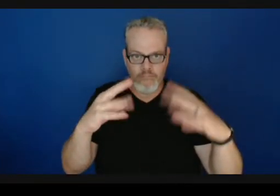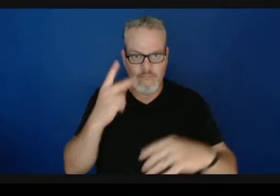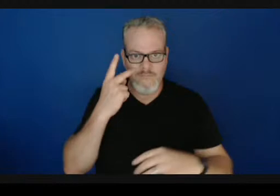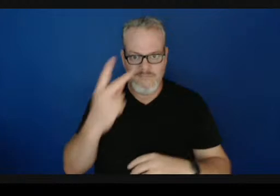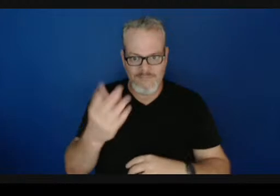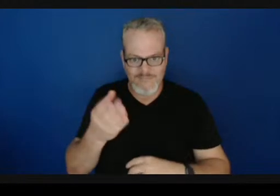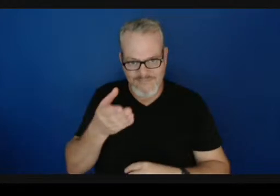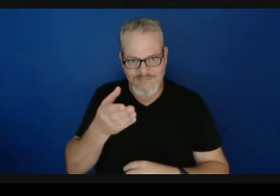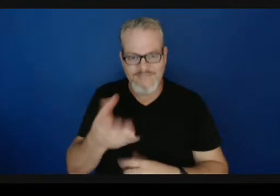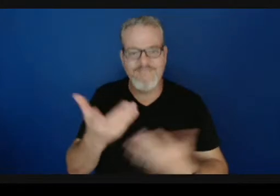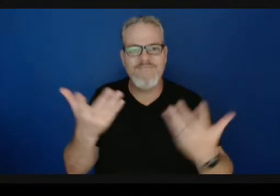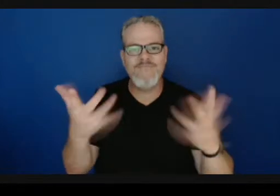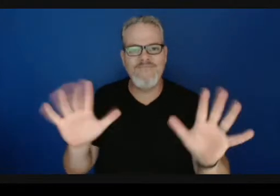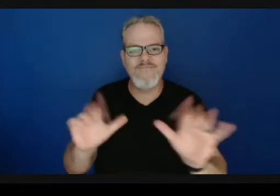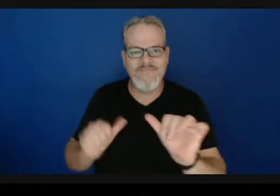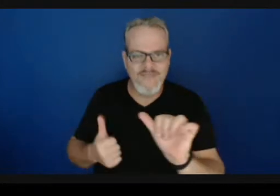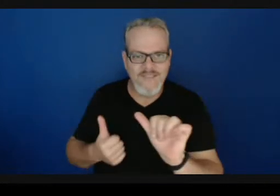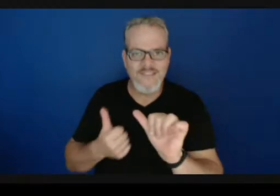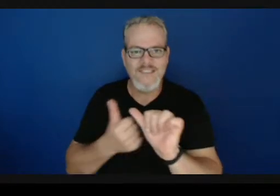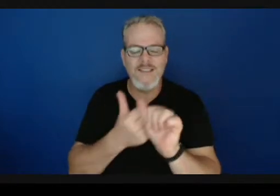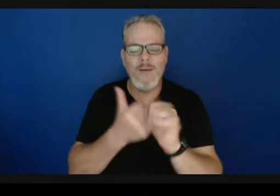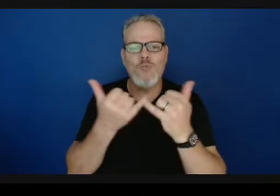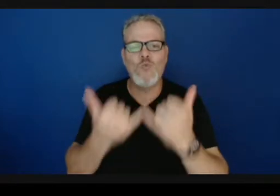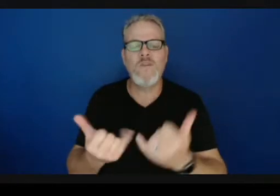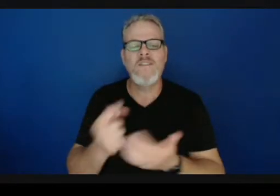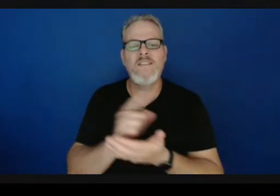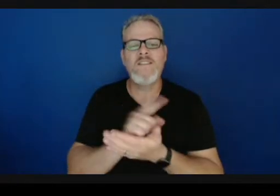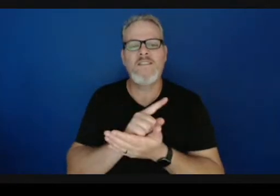And that's our Hawaiian Volcano summary for this week.